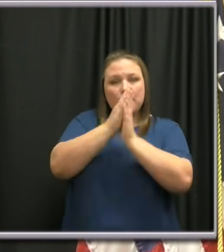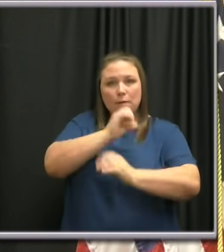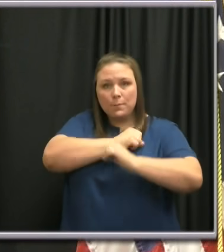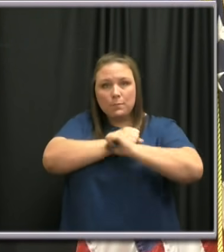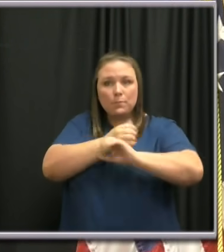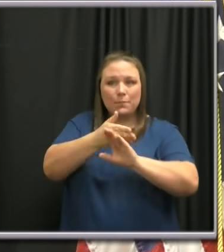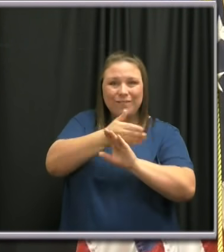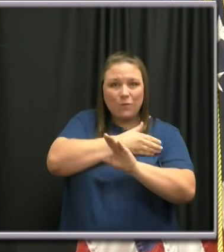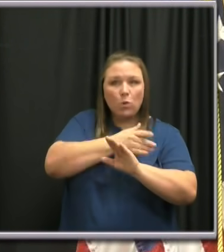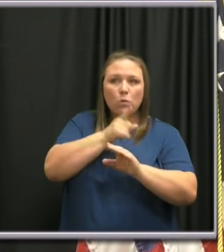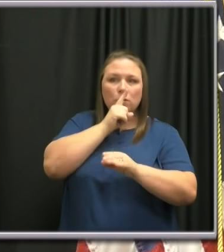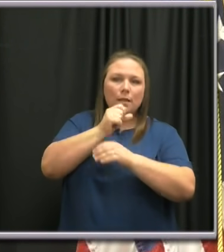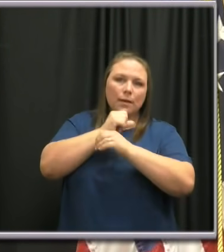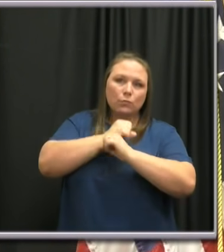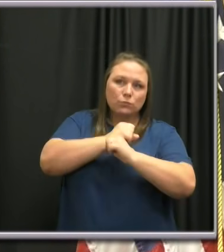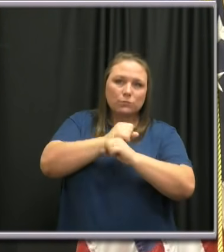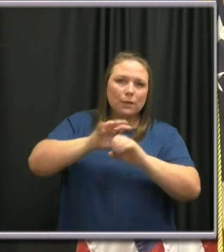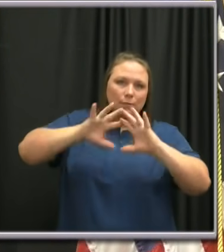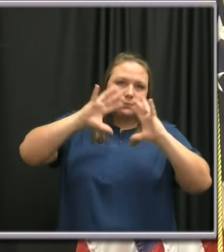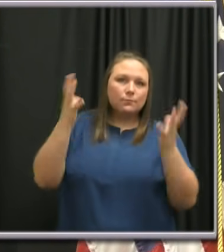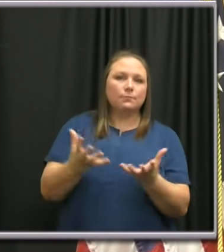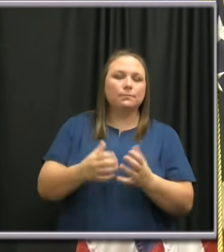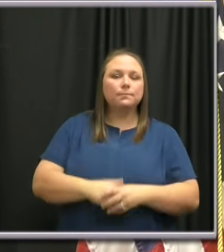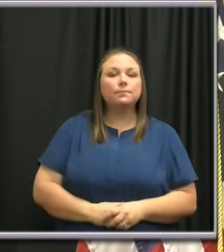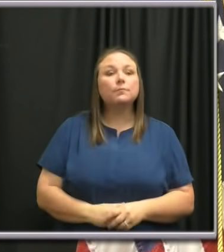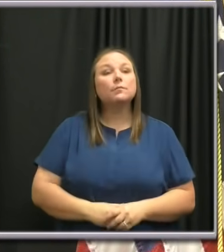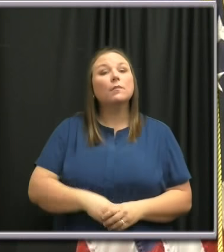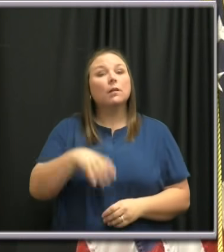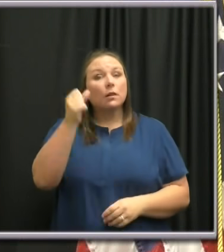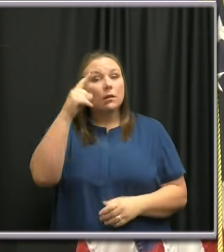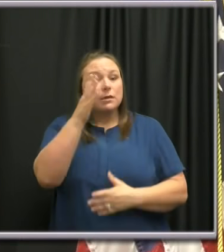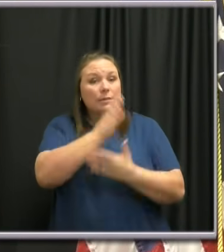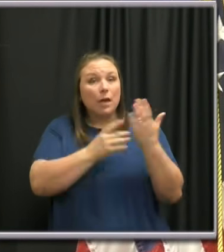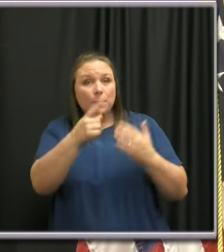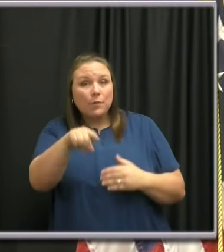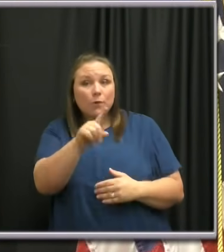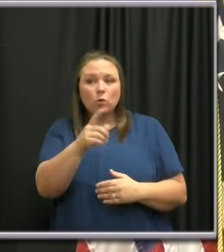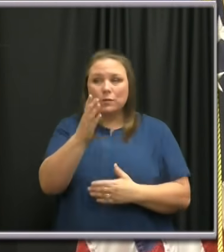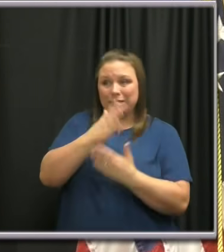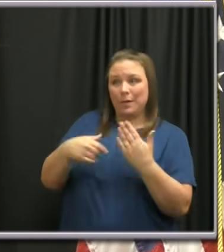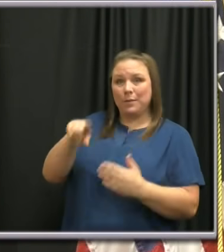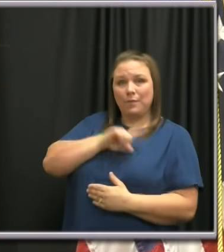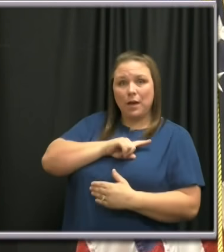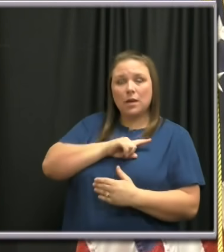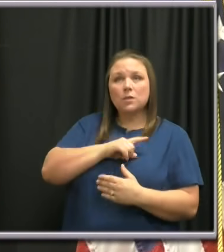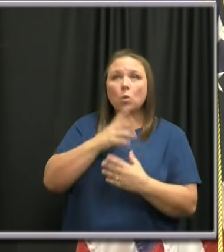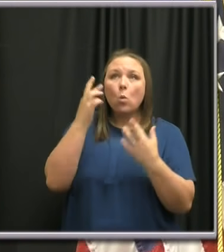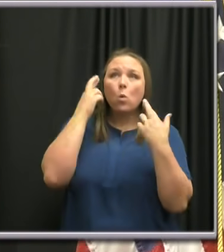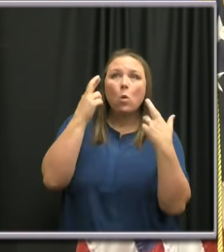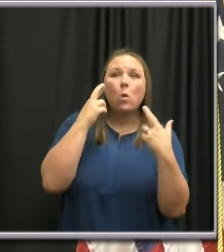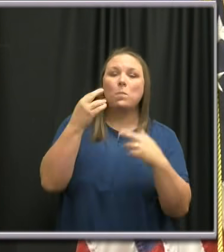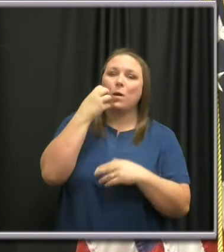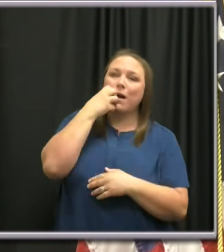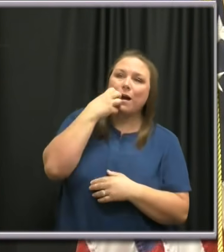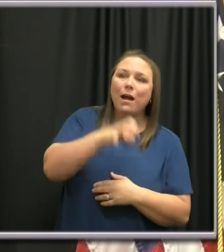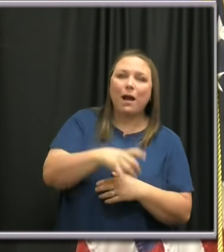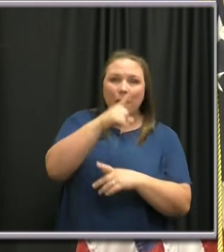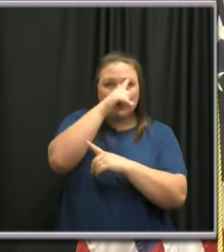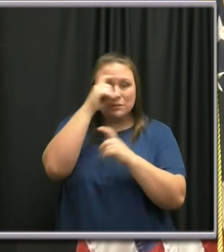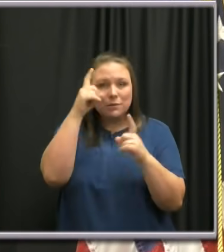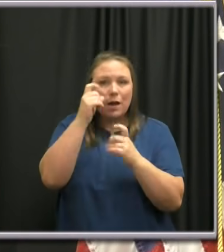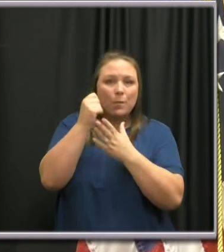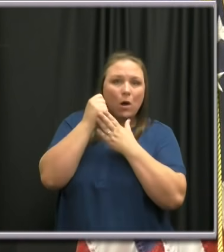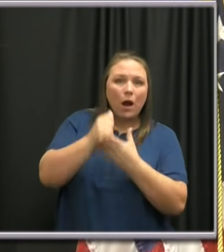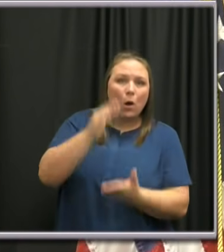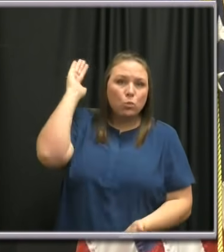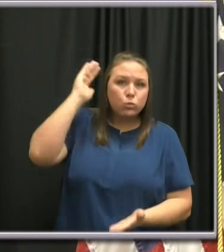virus. Second, some of you, or some of us, are counting on the warm, humid Nashville summer to control